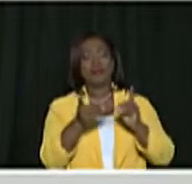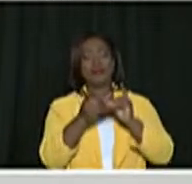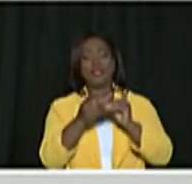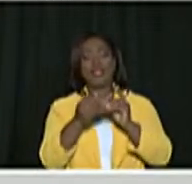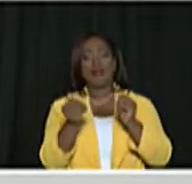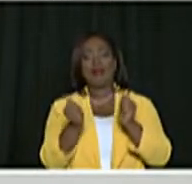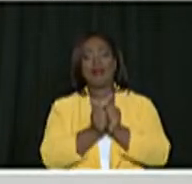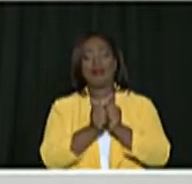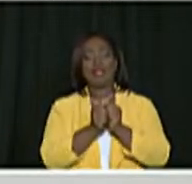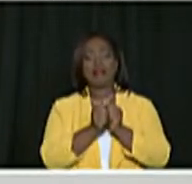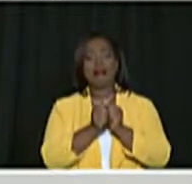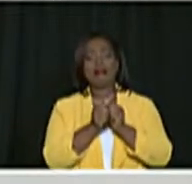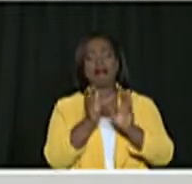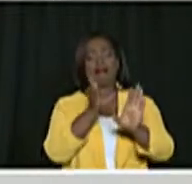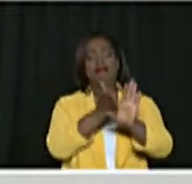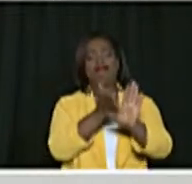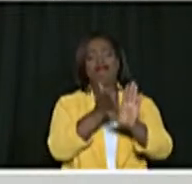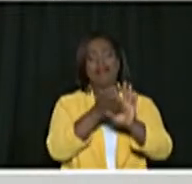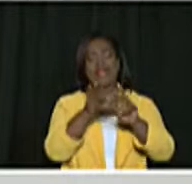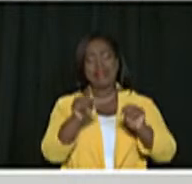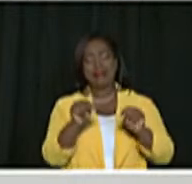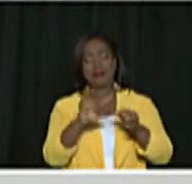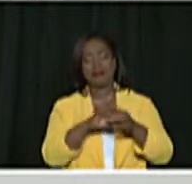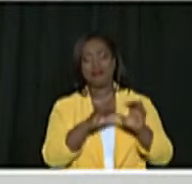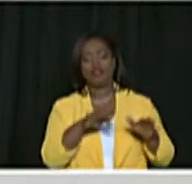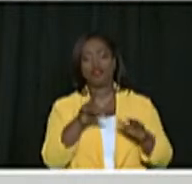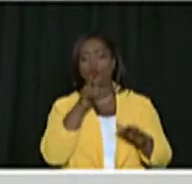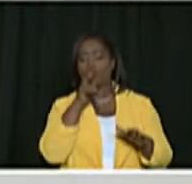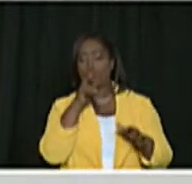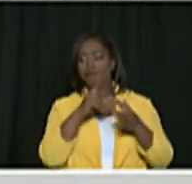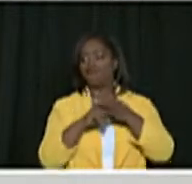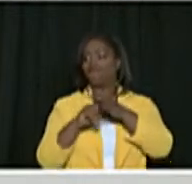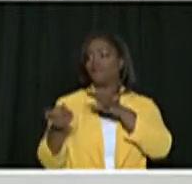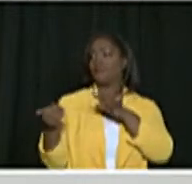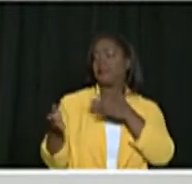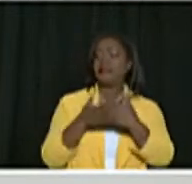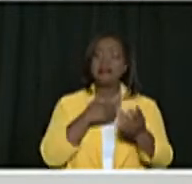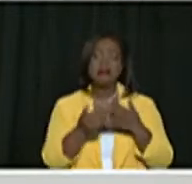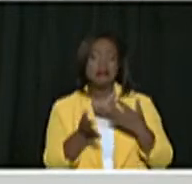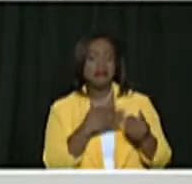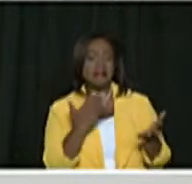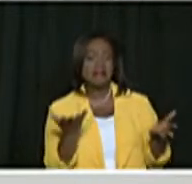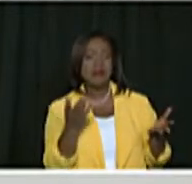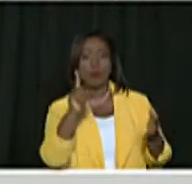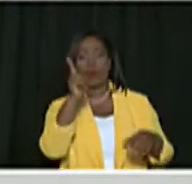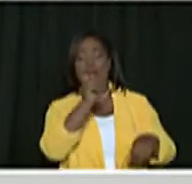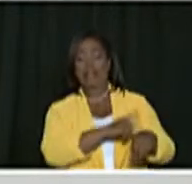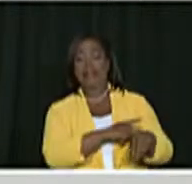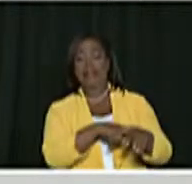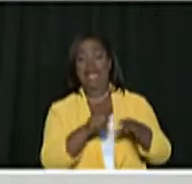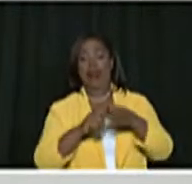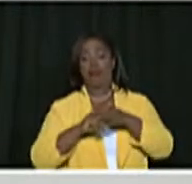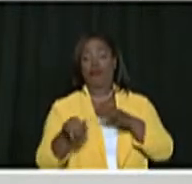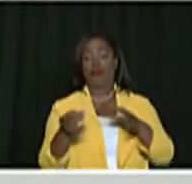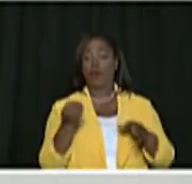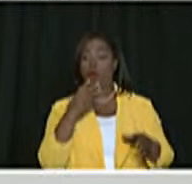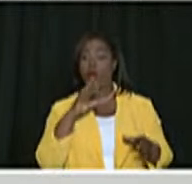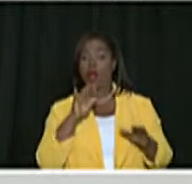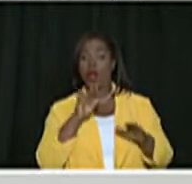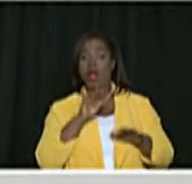children who have run away, whether a one-time runaway or